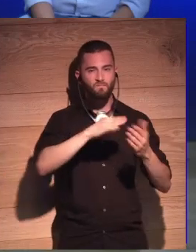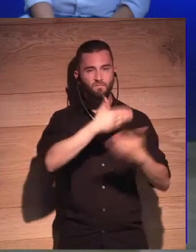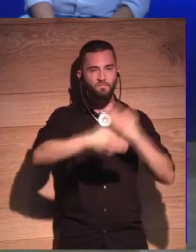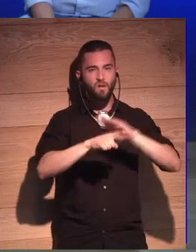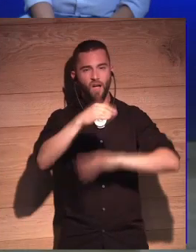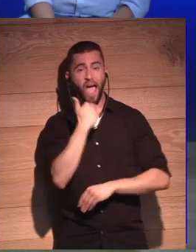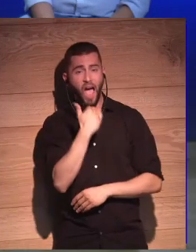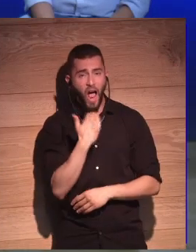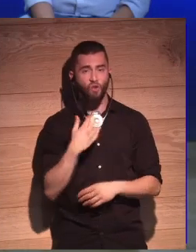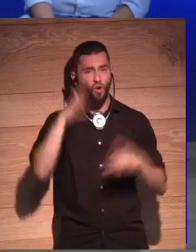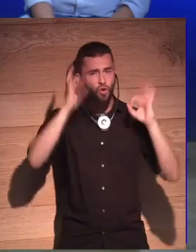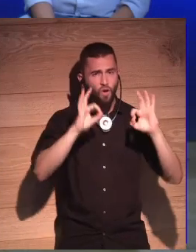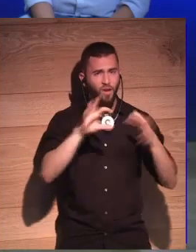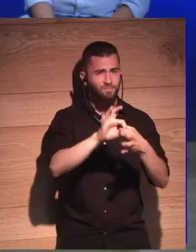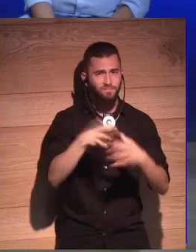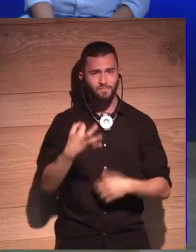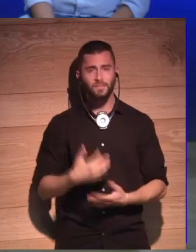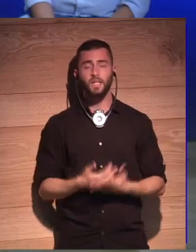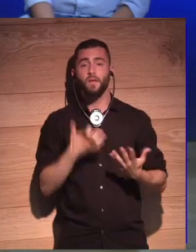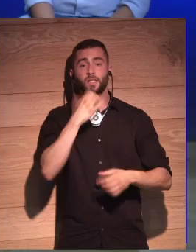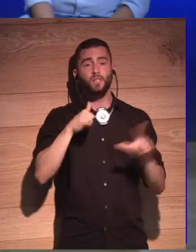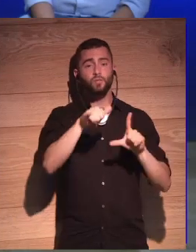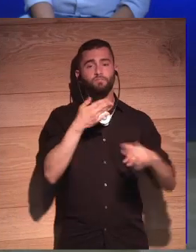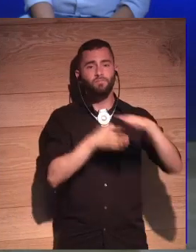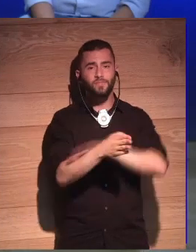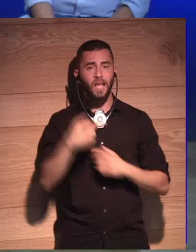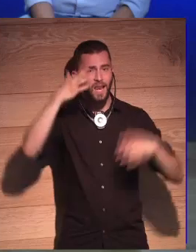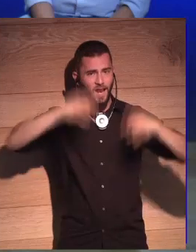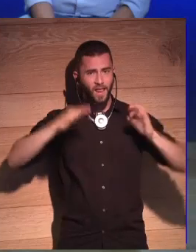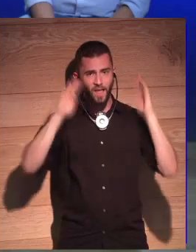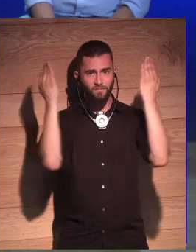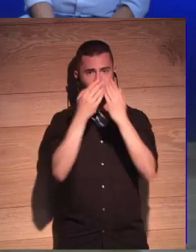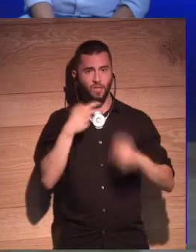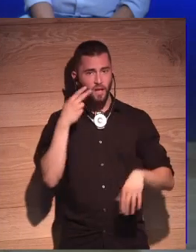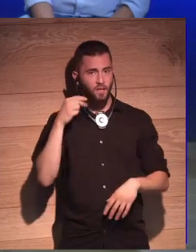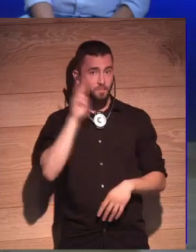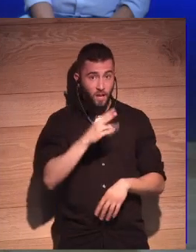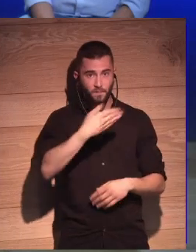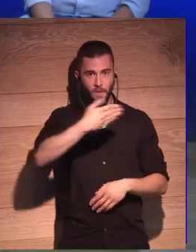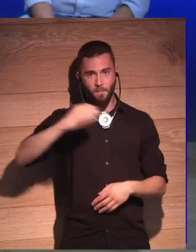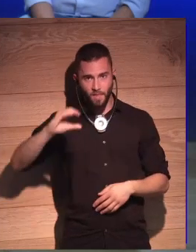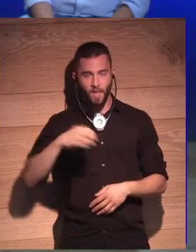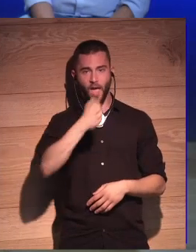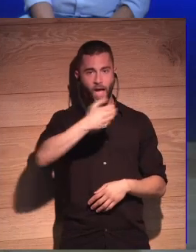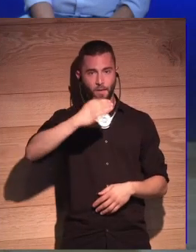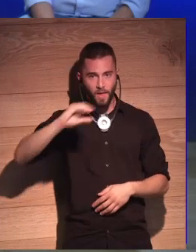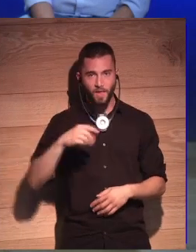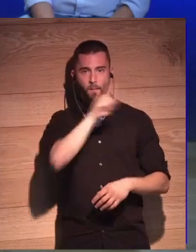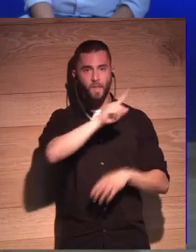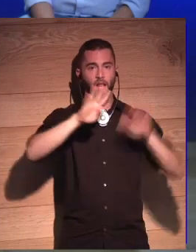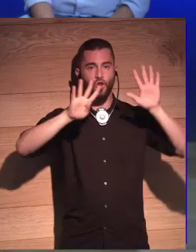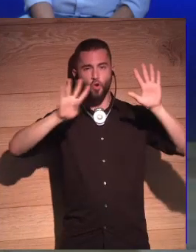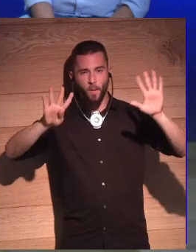working hard to try and develop something that made sense. If you look up in YouTube virtual